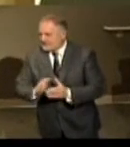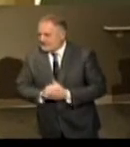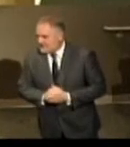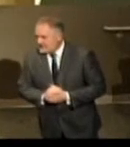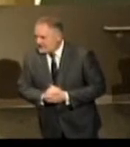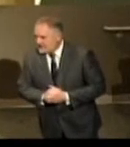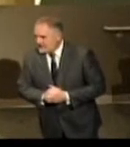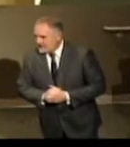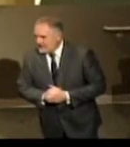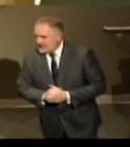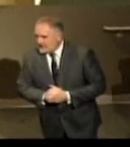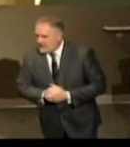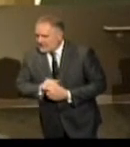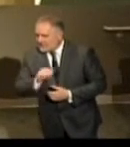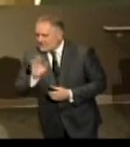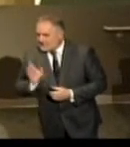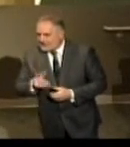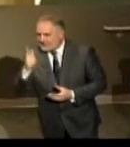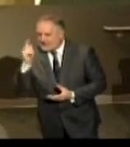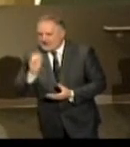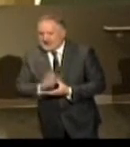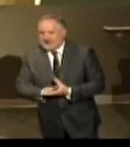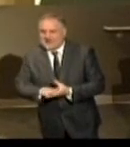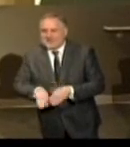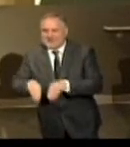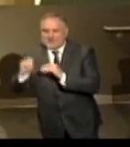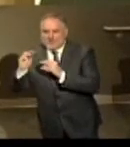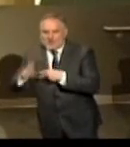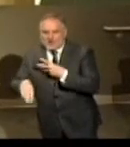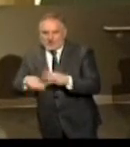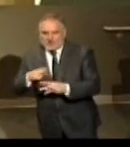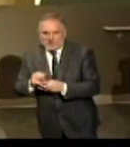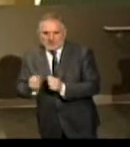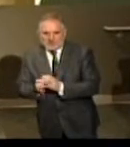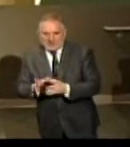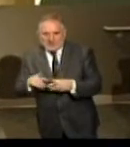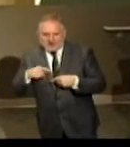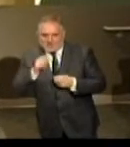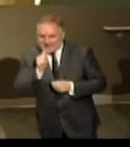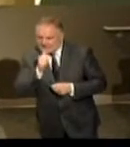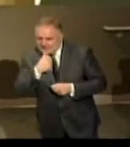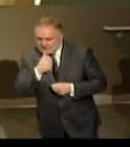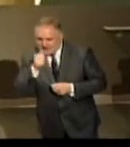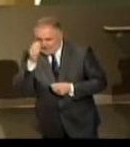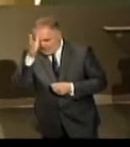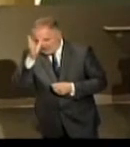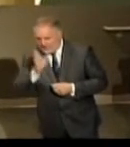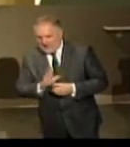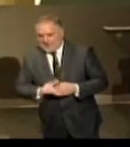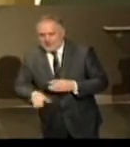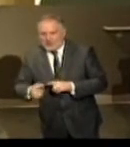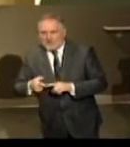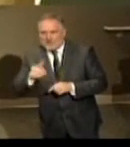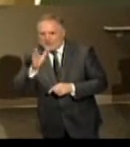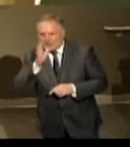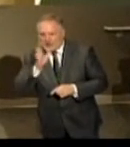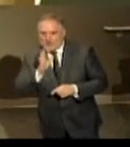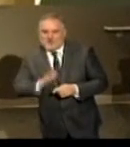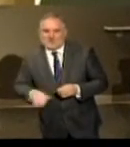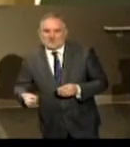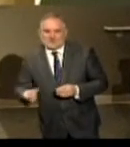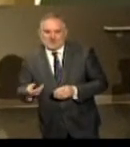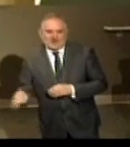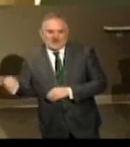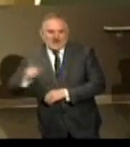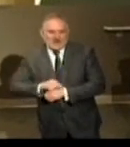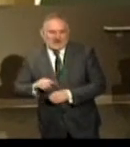creator. You're never going to leave this world without some suffering. Man born of woman's a few days and full of trouble. He cometh forth as a flower